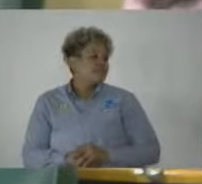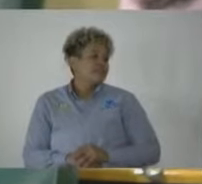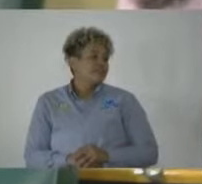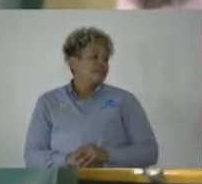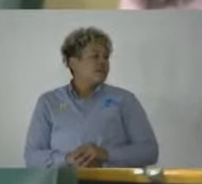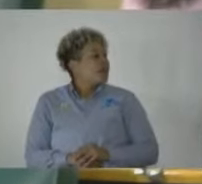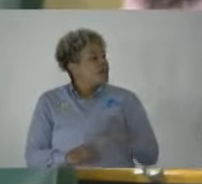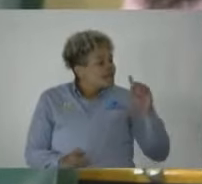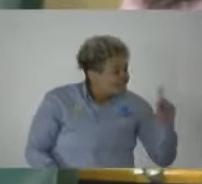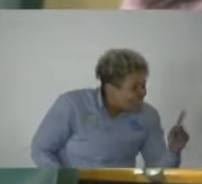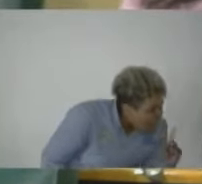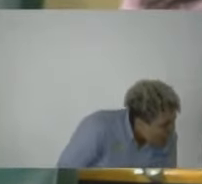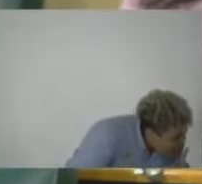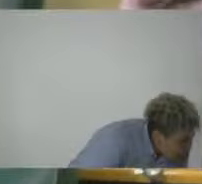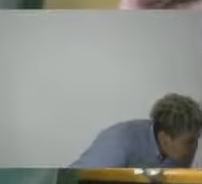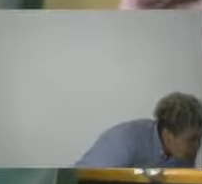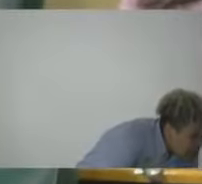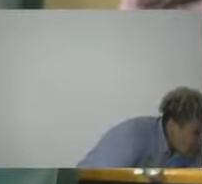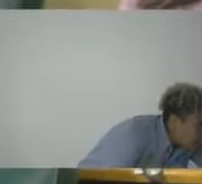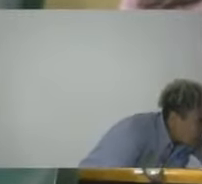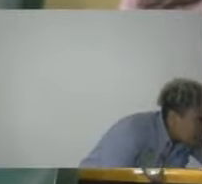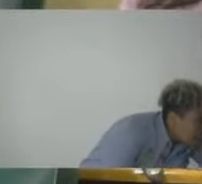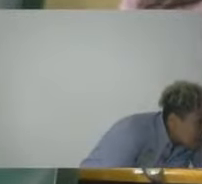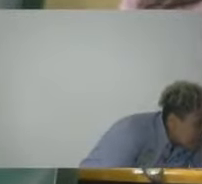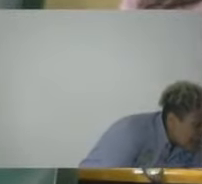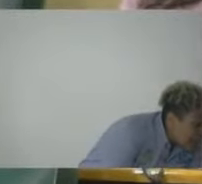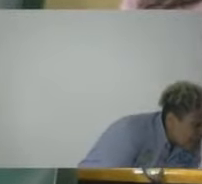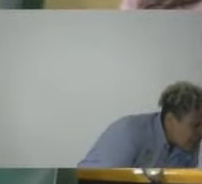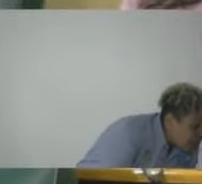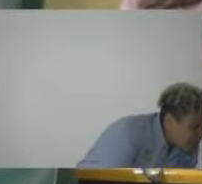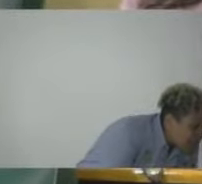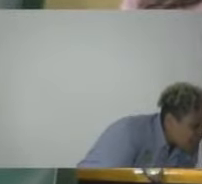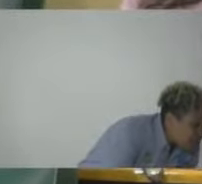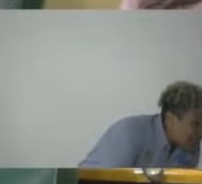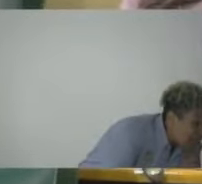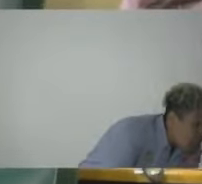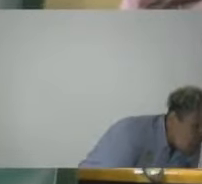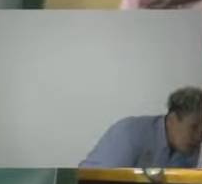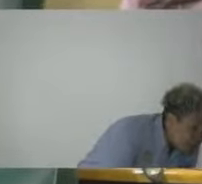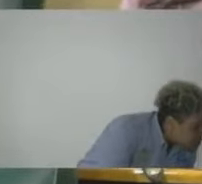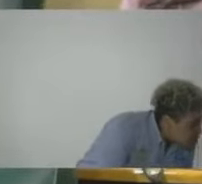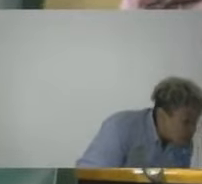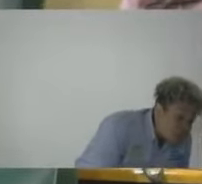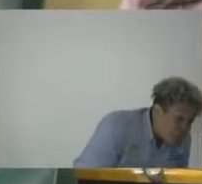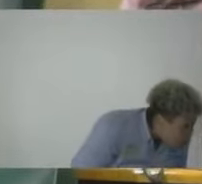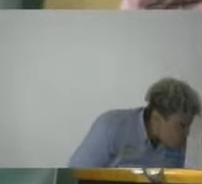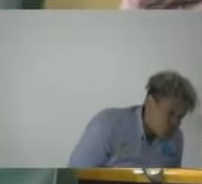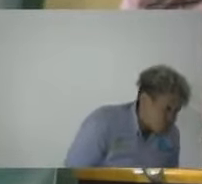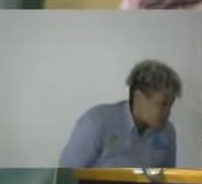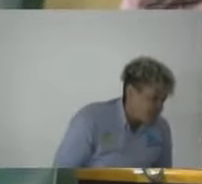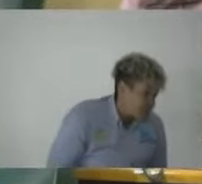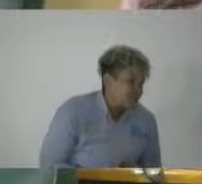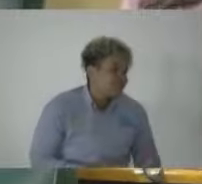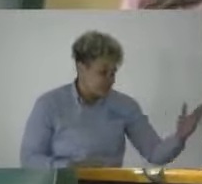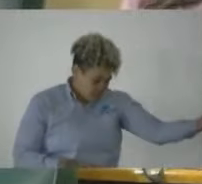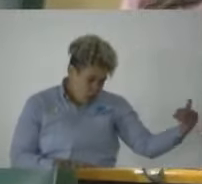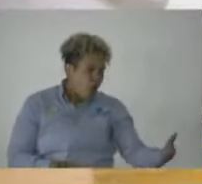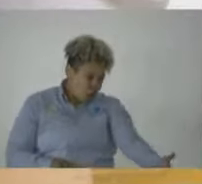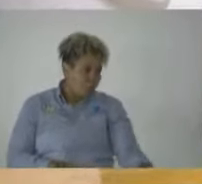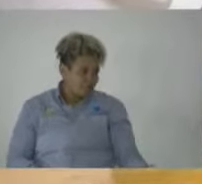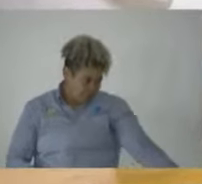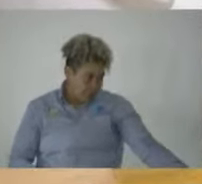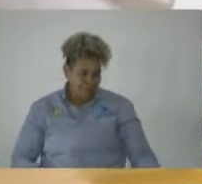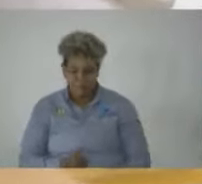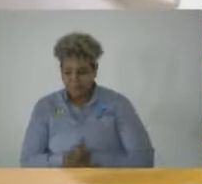Now, this is a This is a big problem, you know.